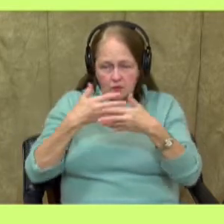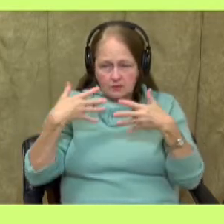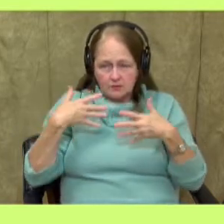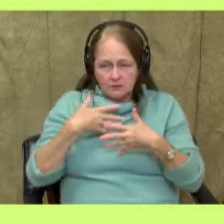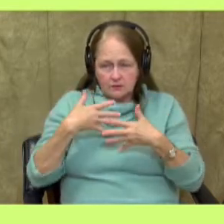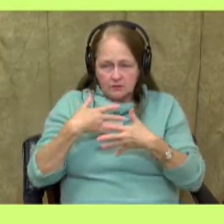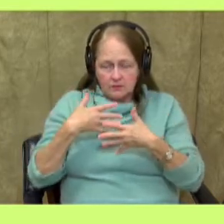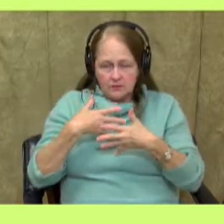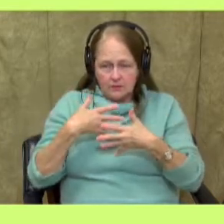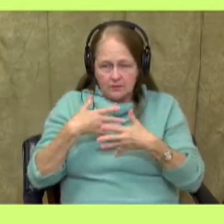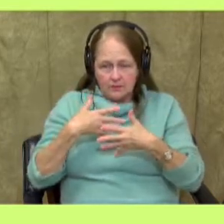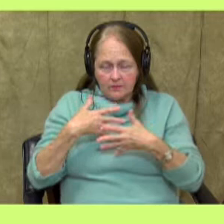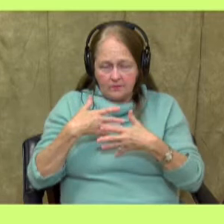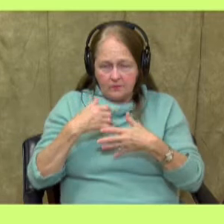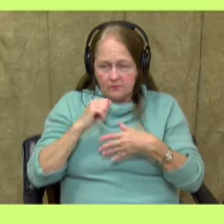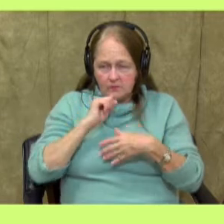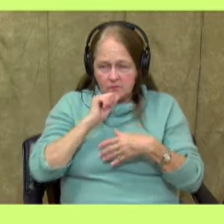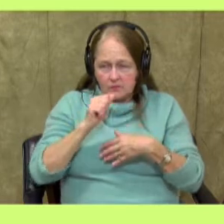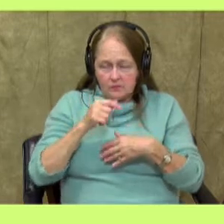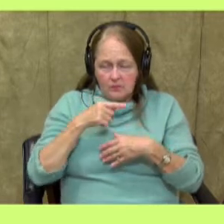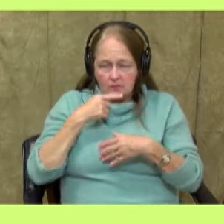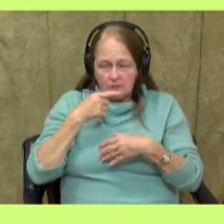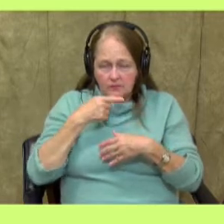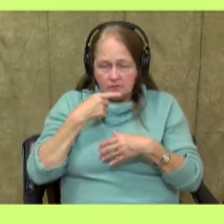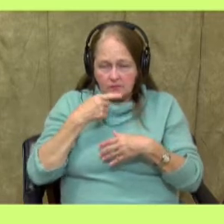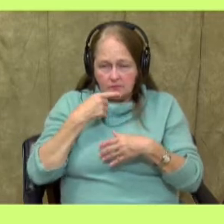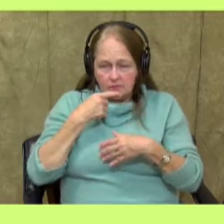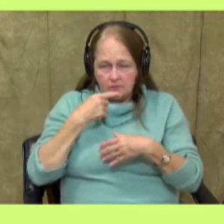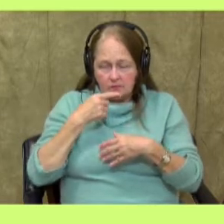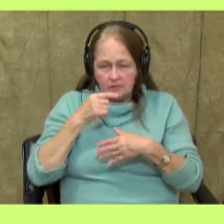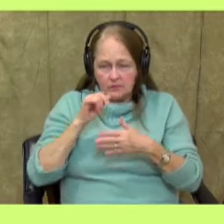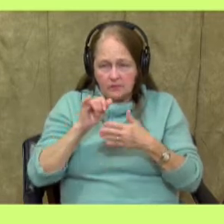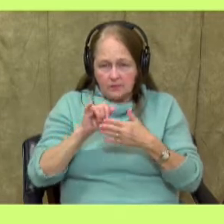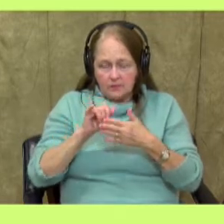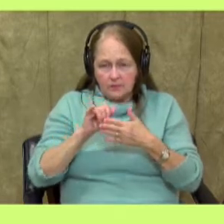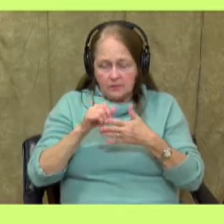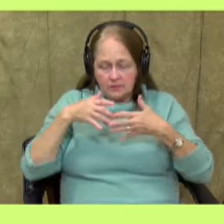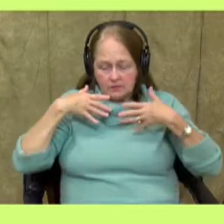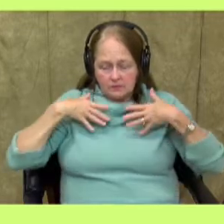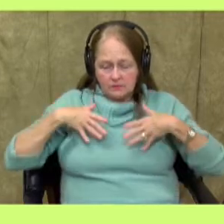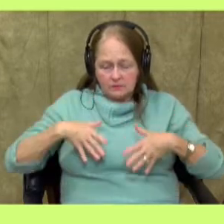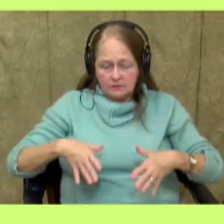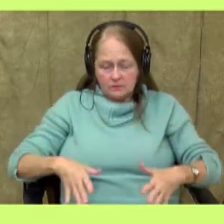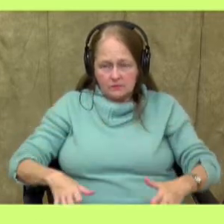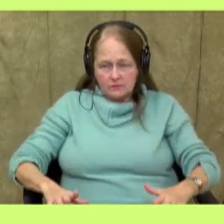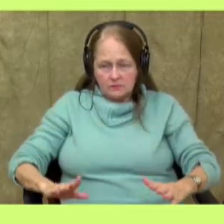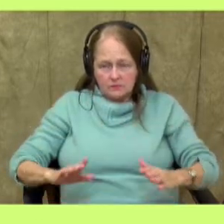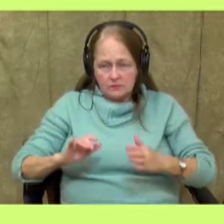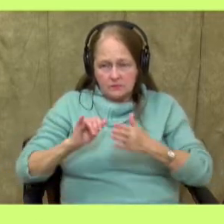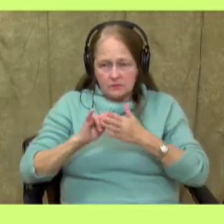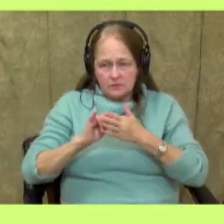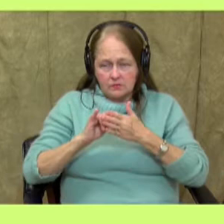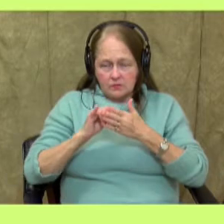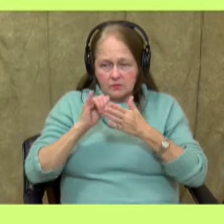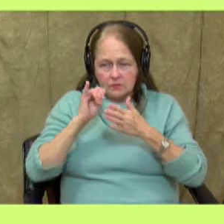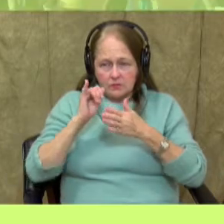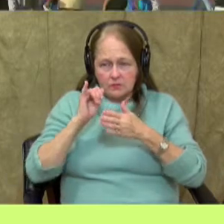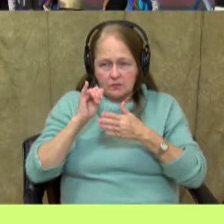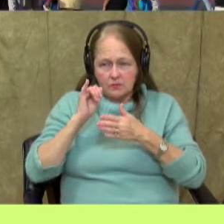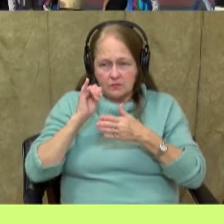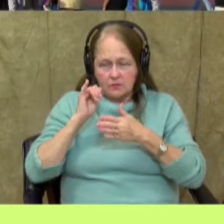scary. Now, I'm not saying that Cinderella's castle is actually scary, but the image is what we're looking